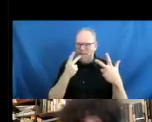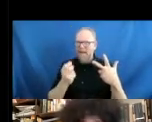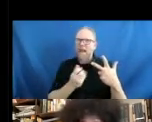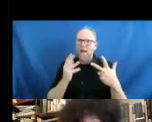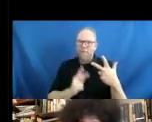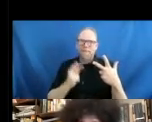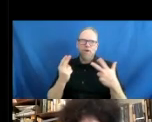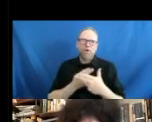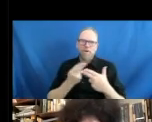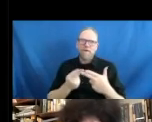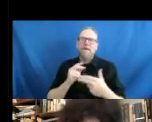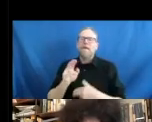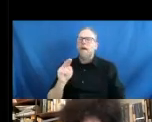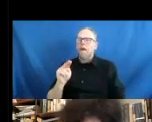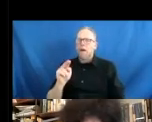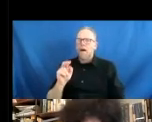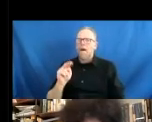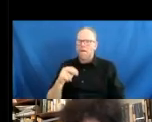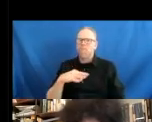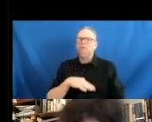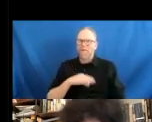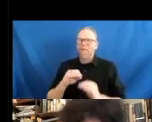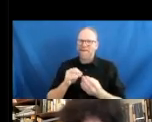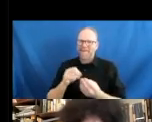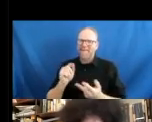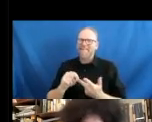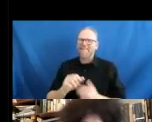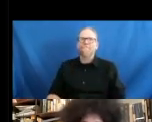people use, and that's the nonprofit corporation.